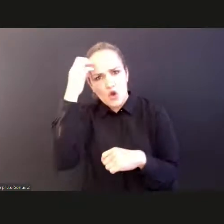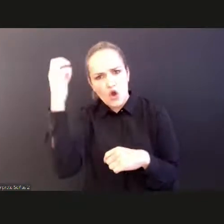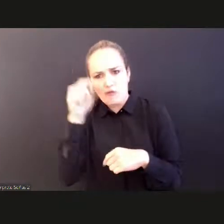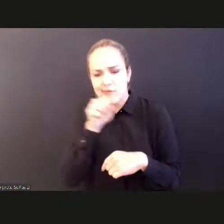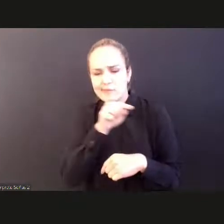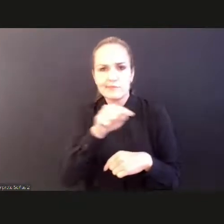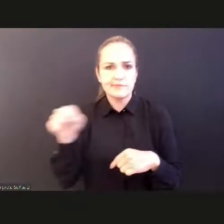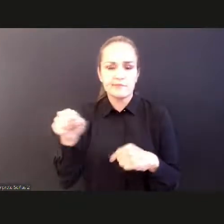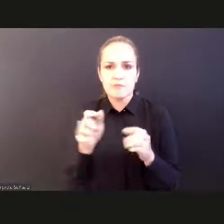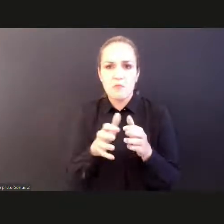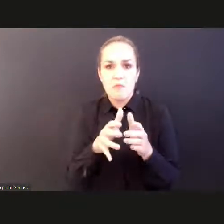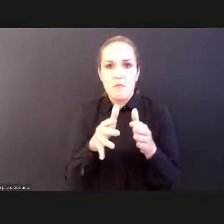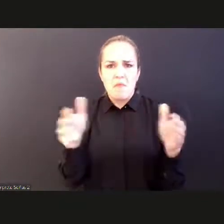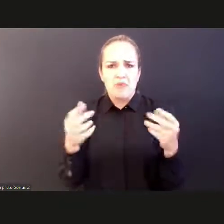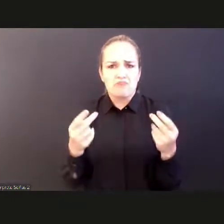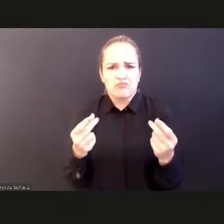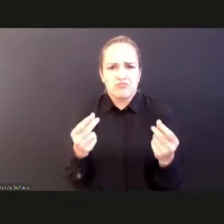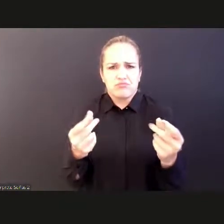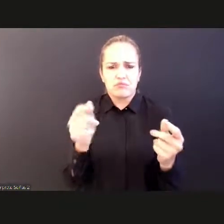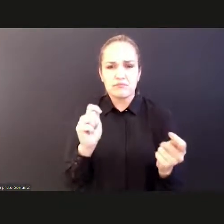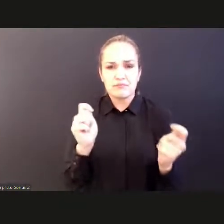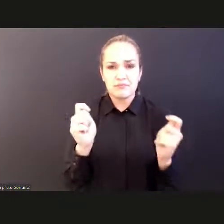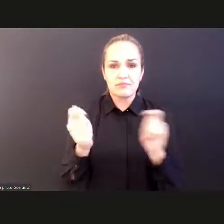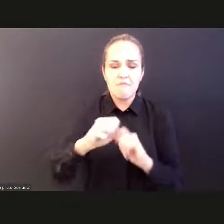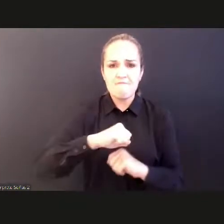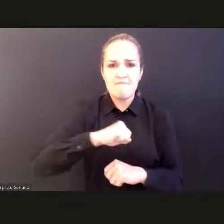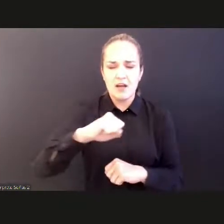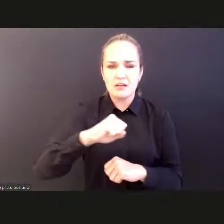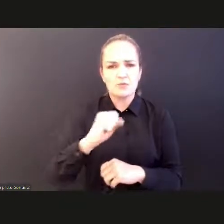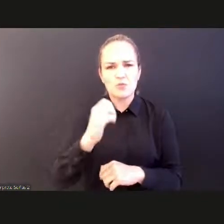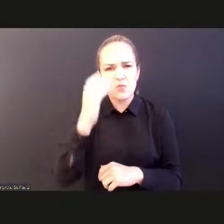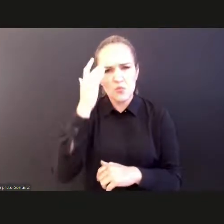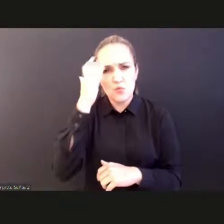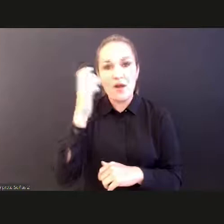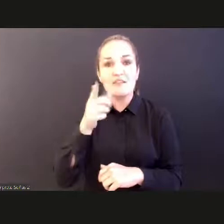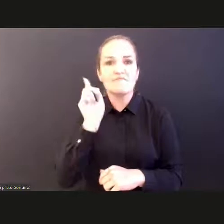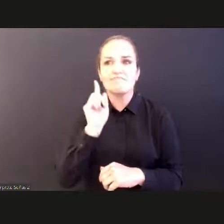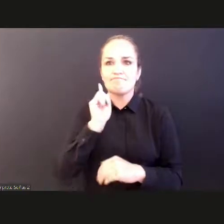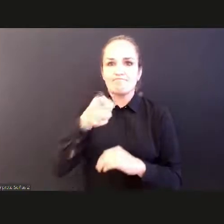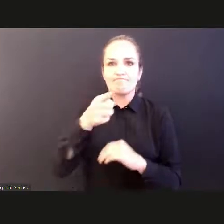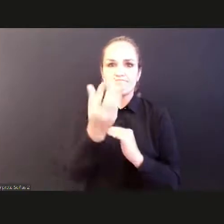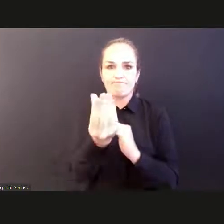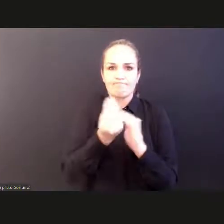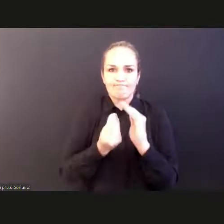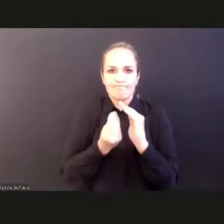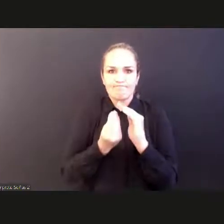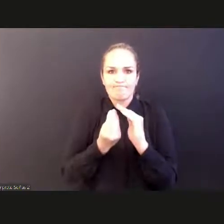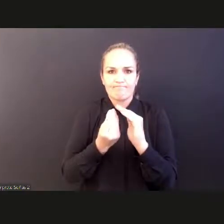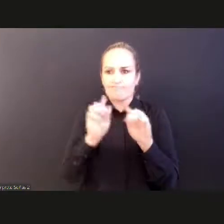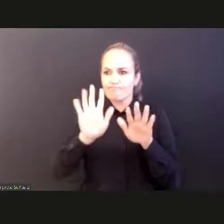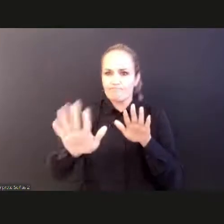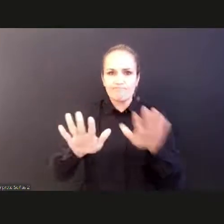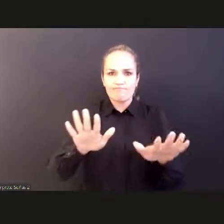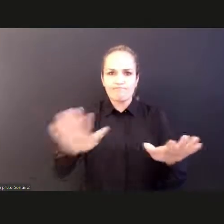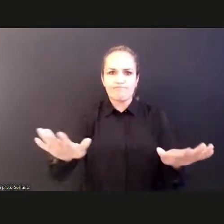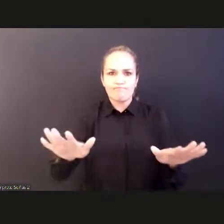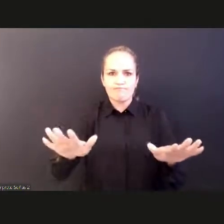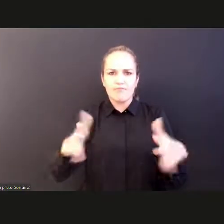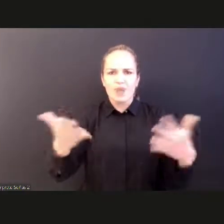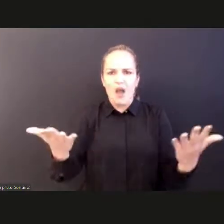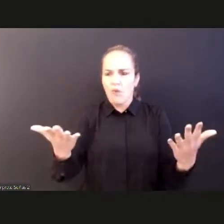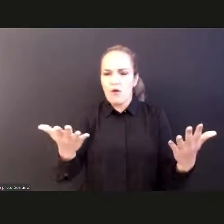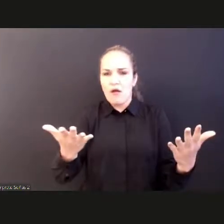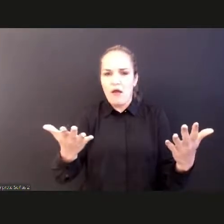due to mobility restriction. We observe in the region new